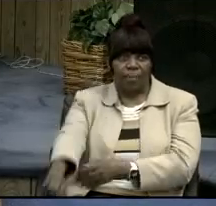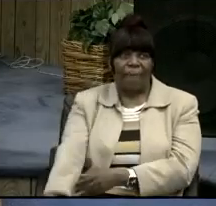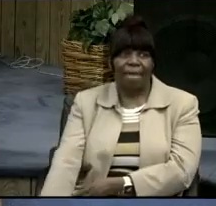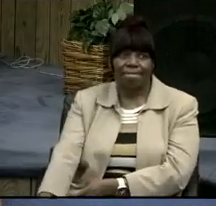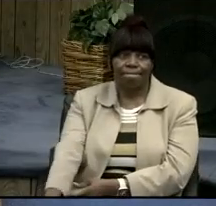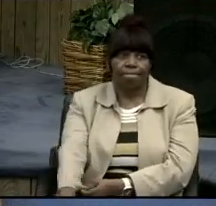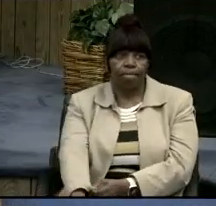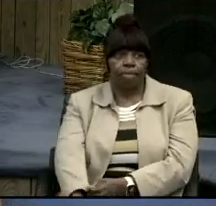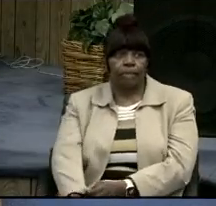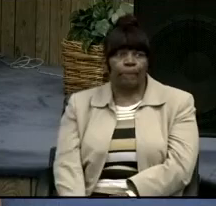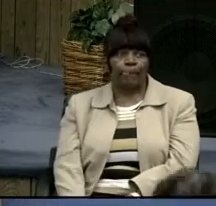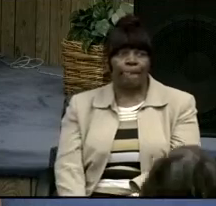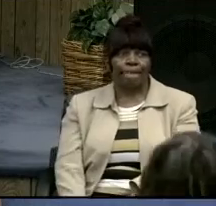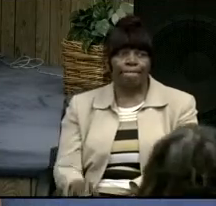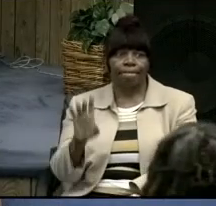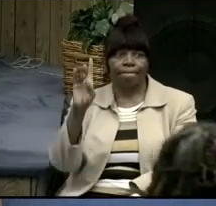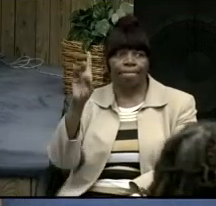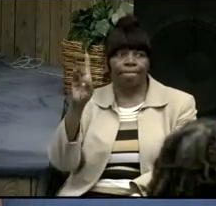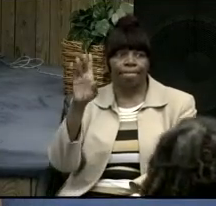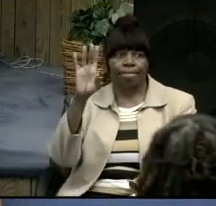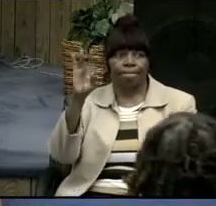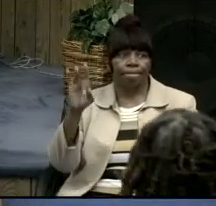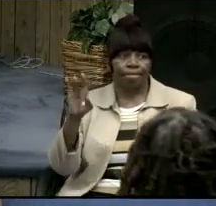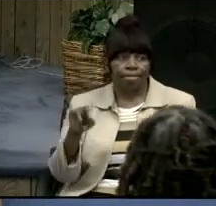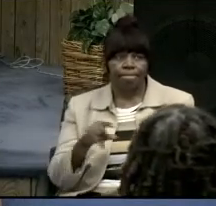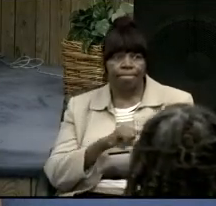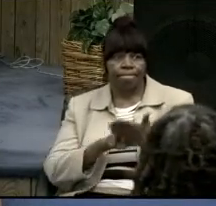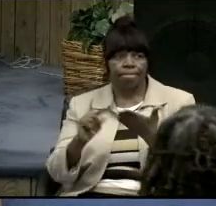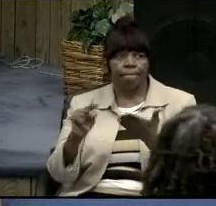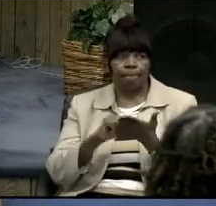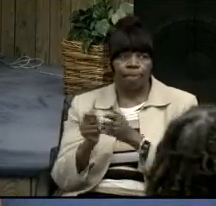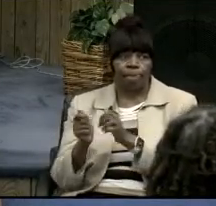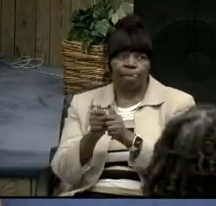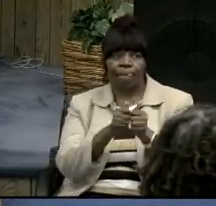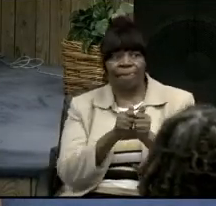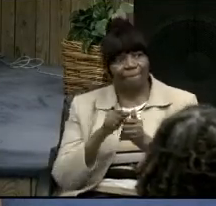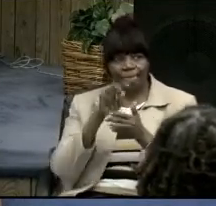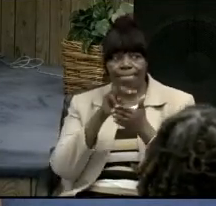10, verses 17 and 18. We're going to read it together.